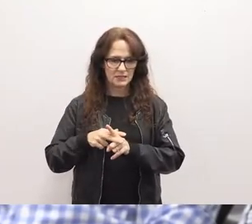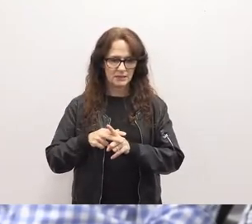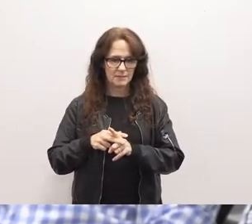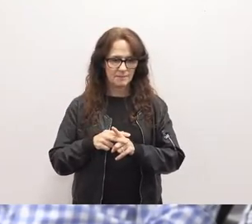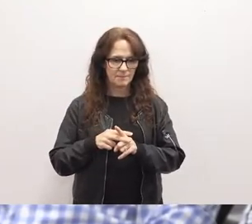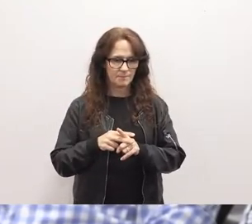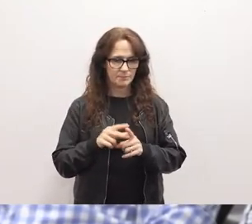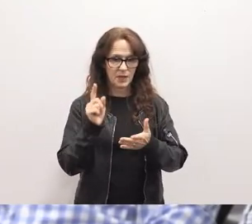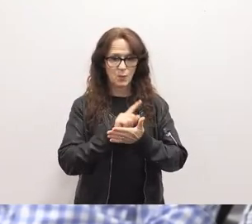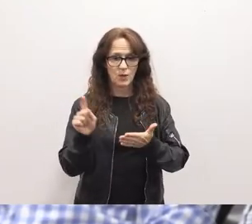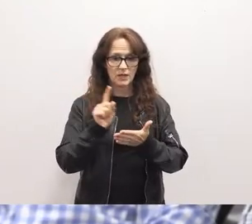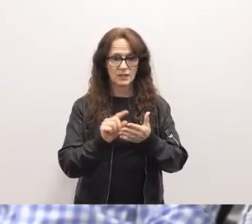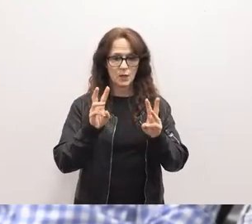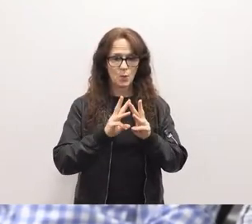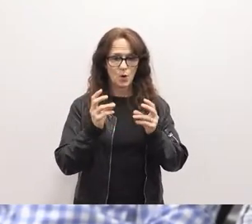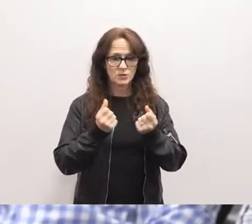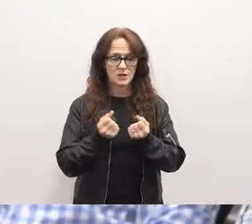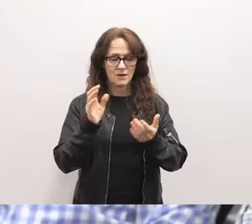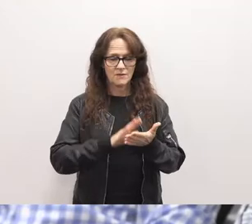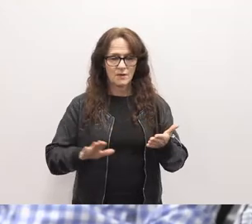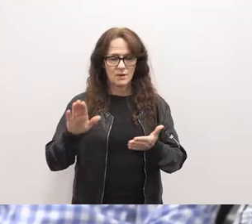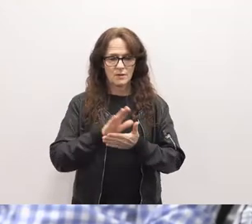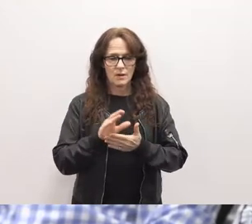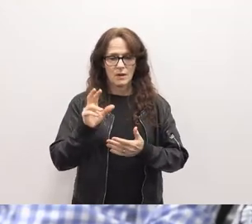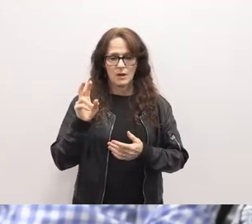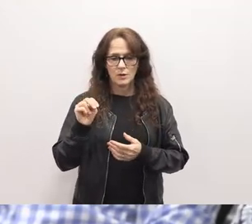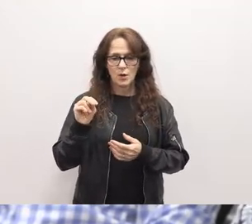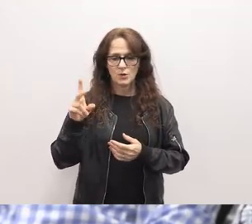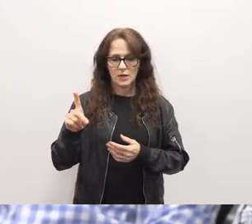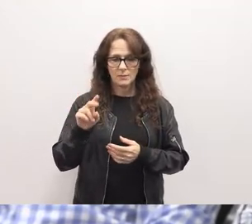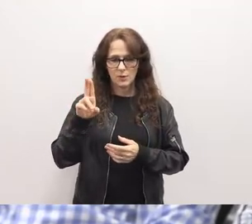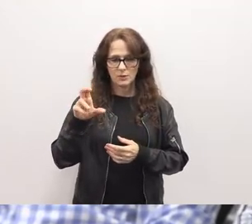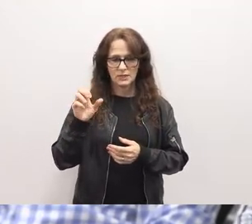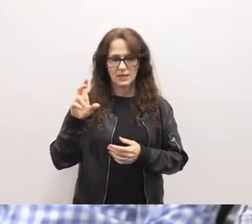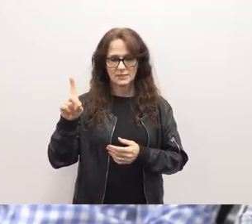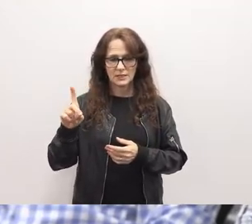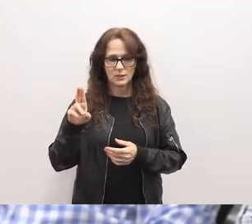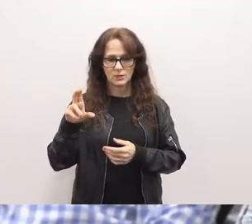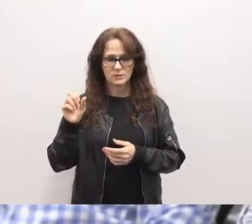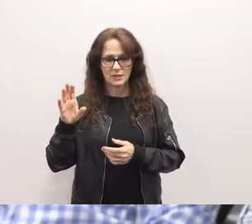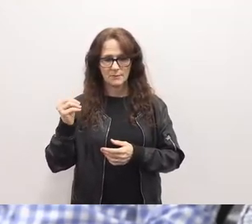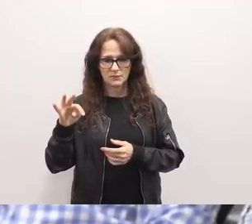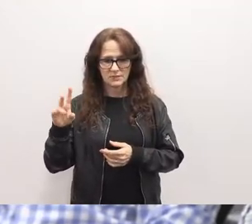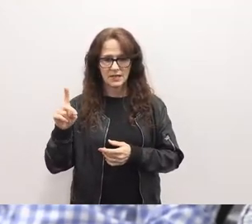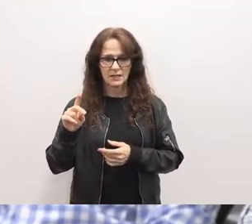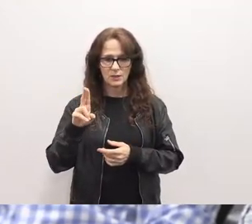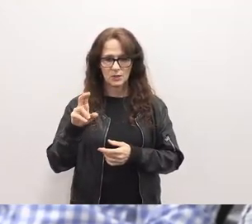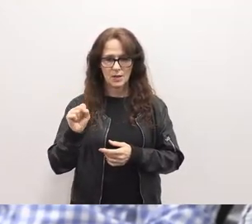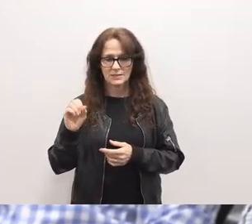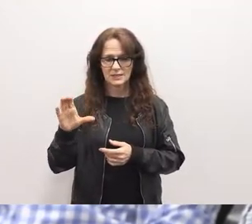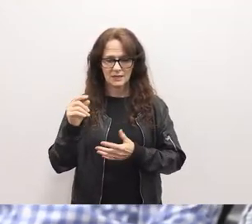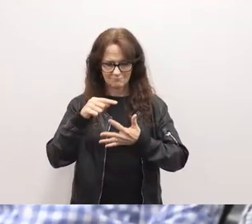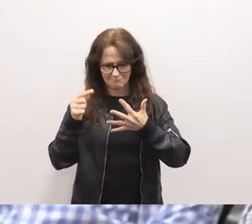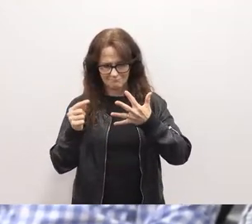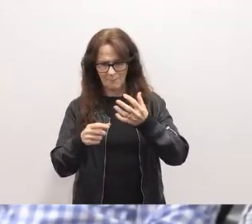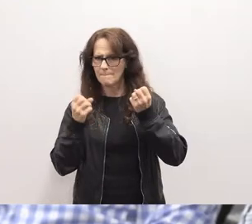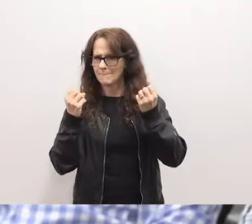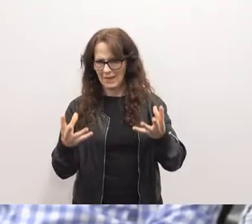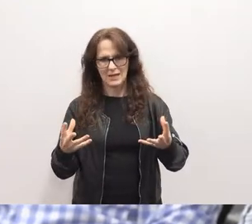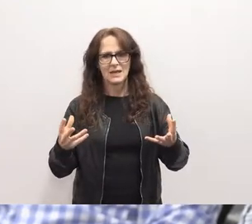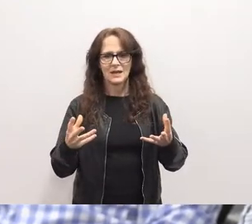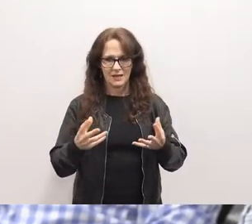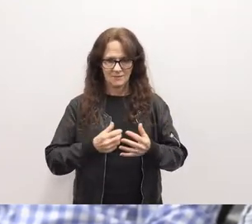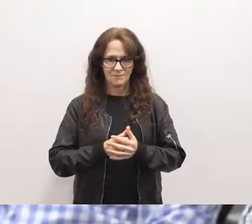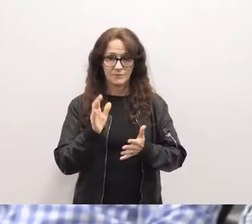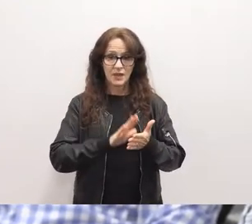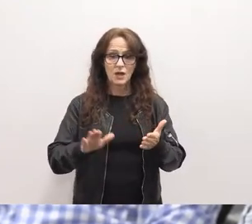are weekly workshops from colleges like Notre Dame, UCSD, UC Merced, USC, and many more. The college